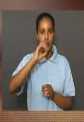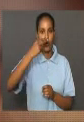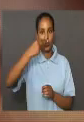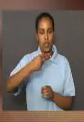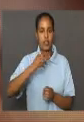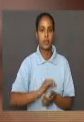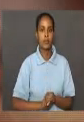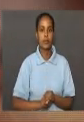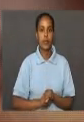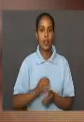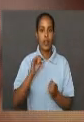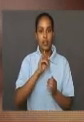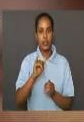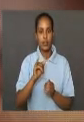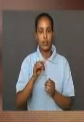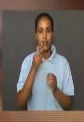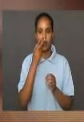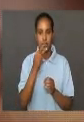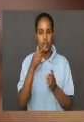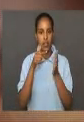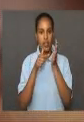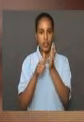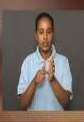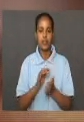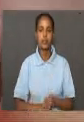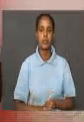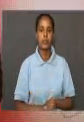hydroxide, as you can see here.